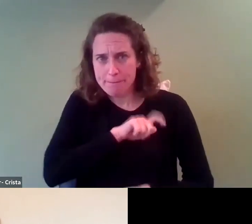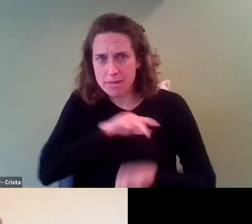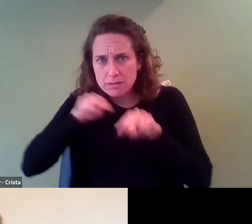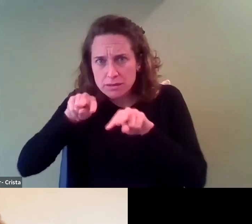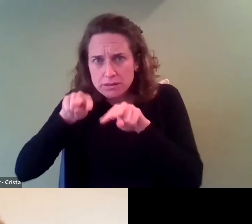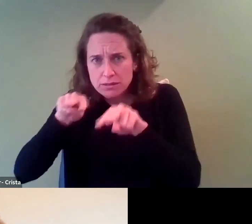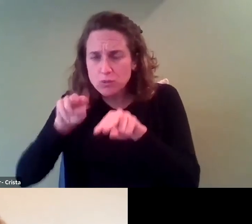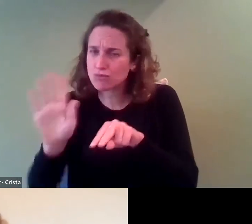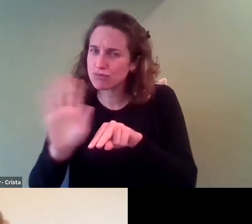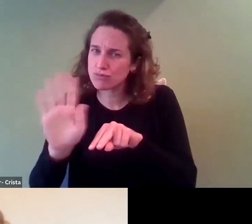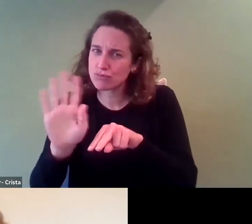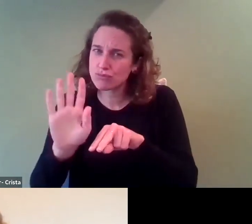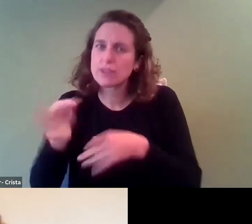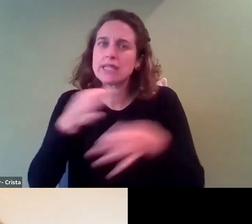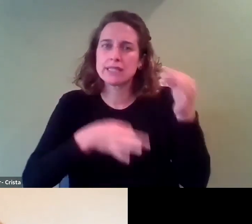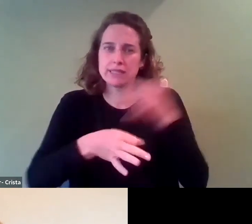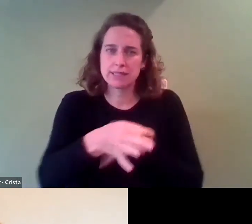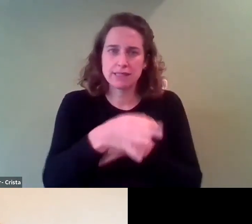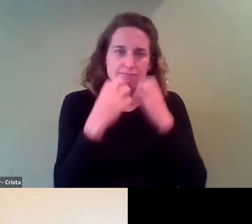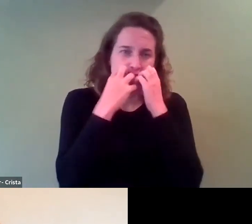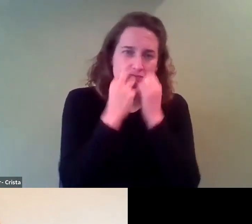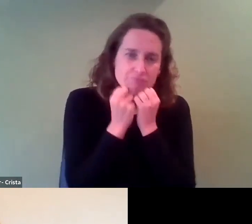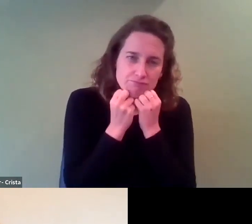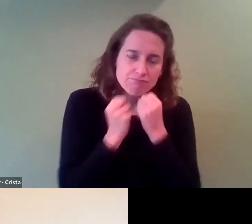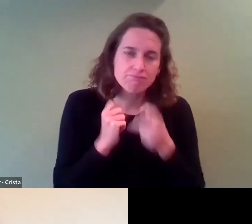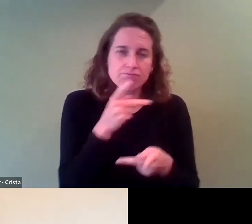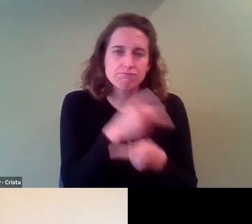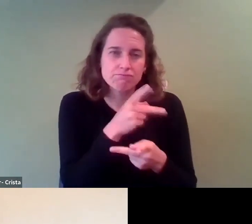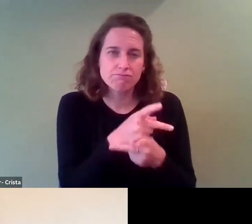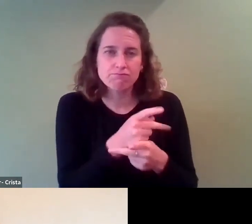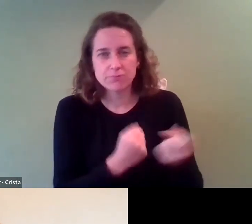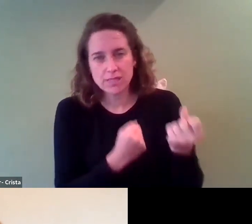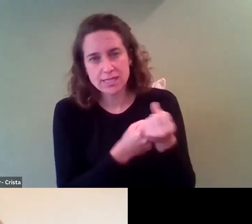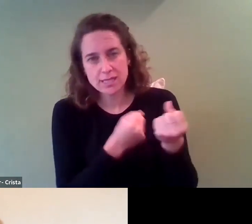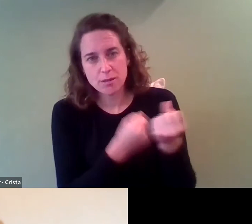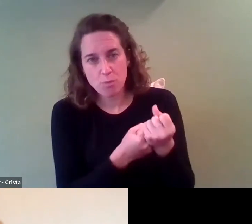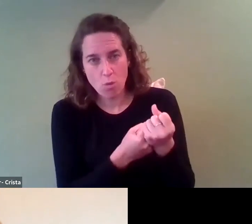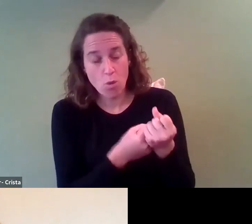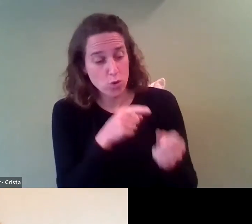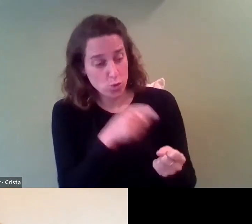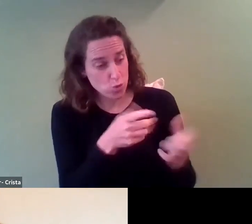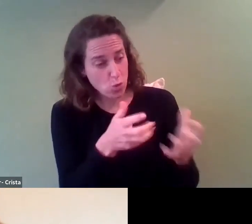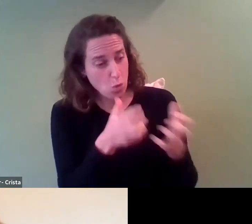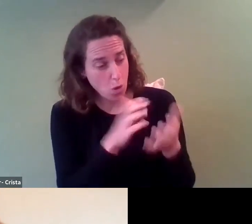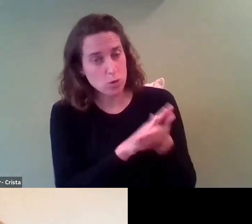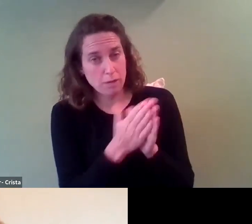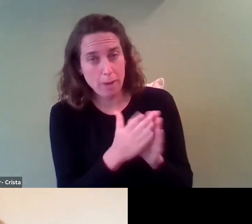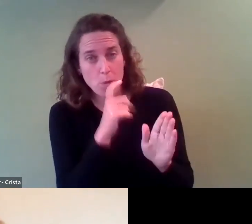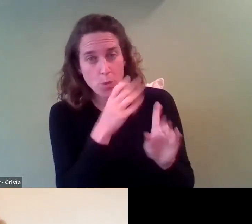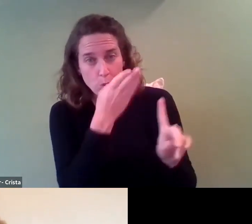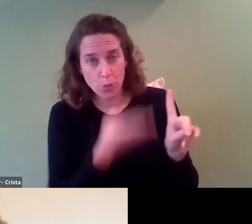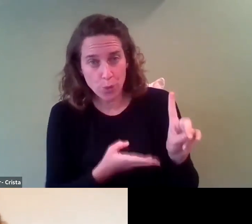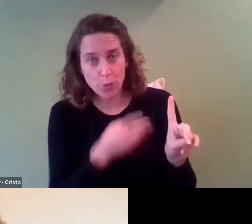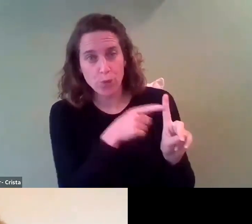nurture them and support them in becoming the person that they want to be, the smarter,